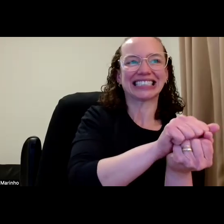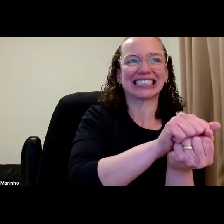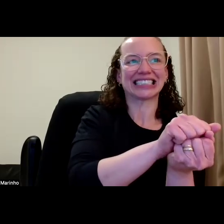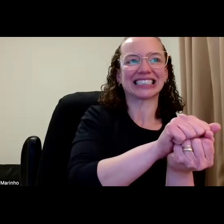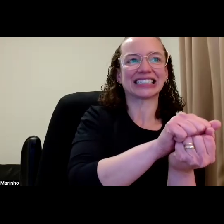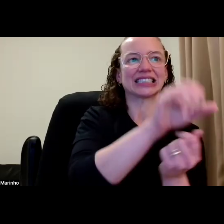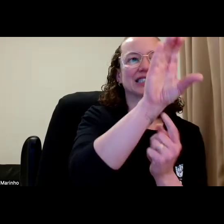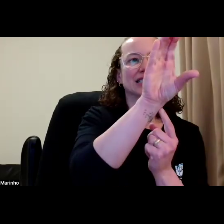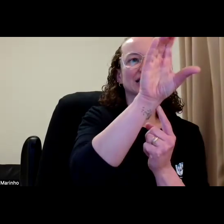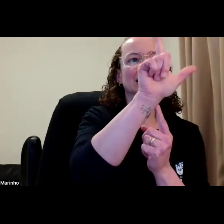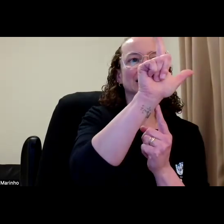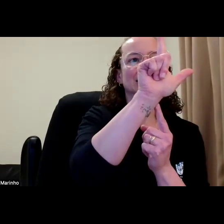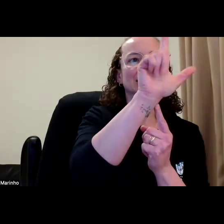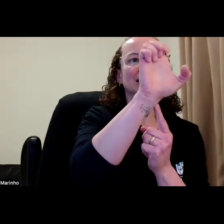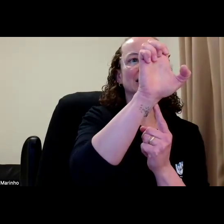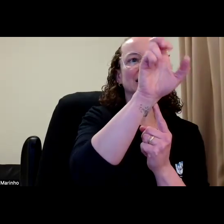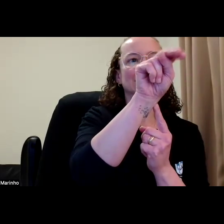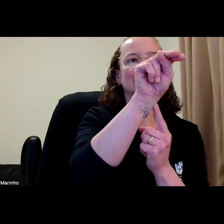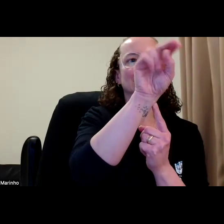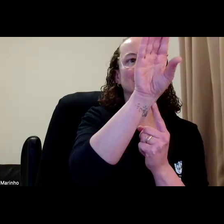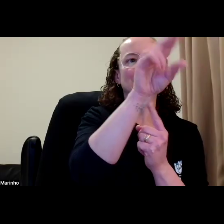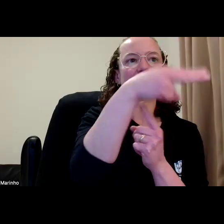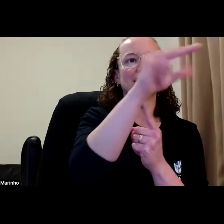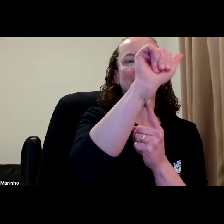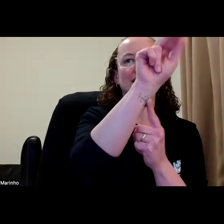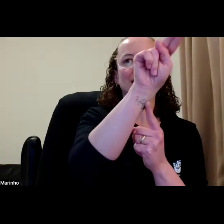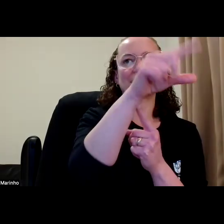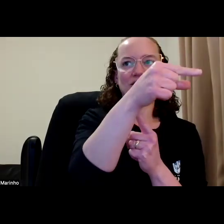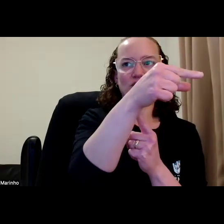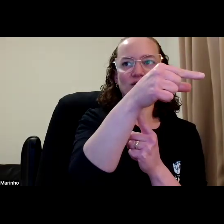Clenching, they're clenching their teeth.